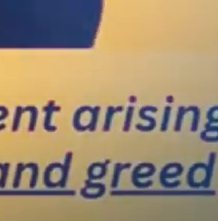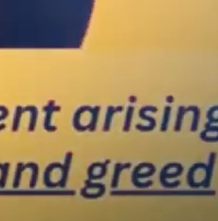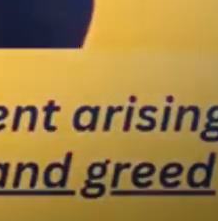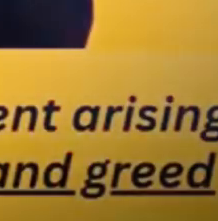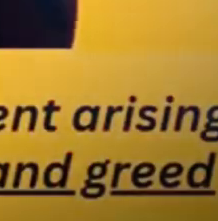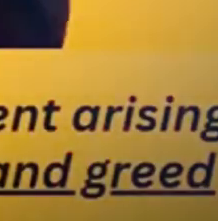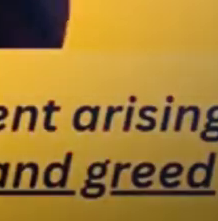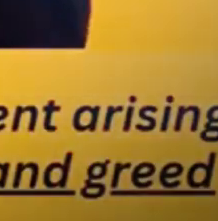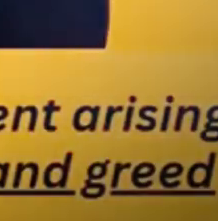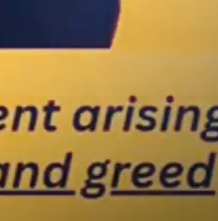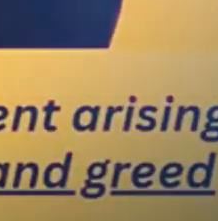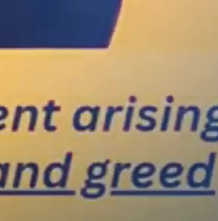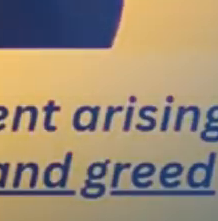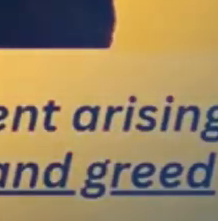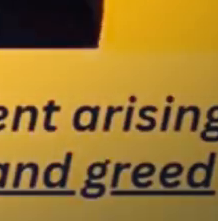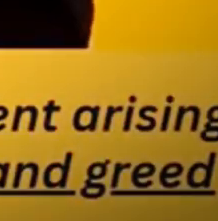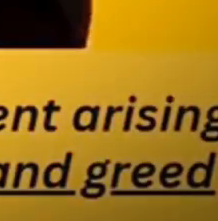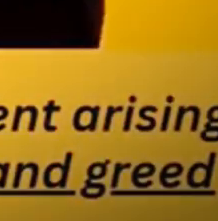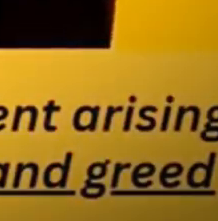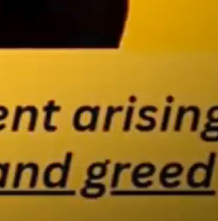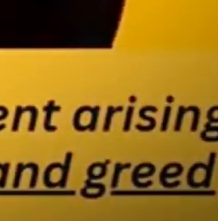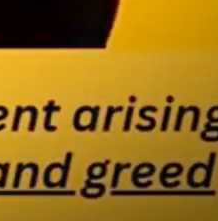Arising from two problems.